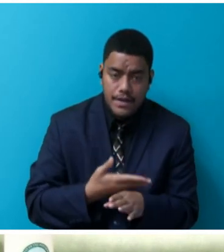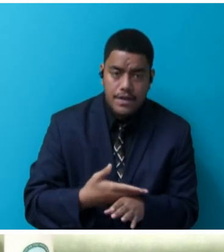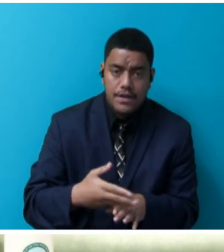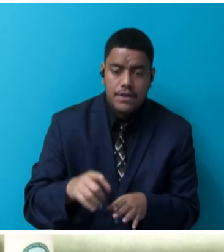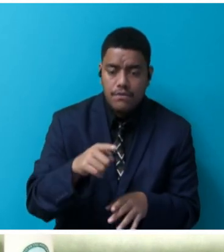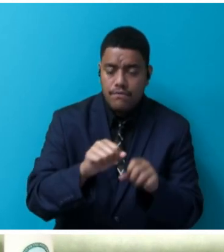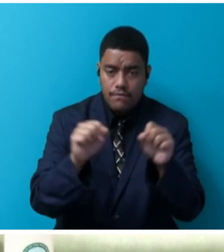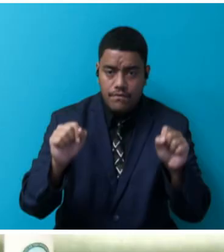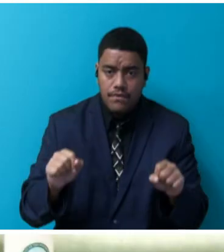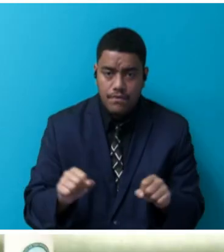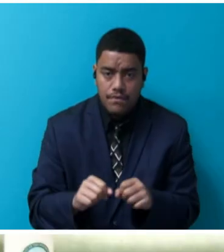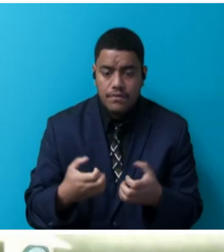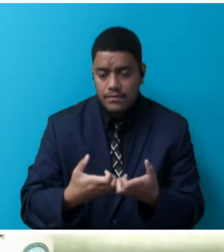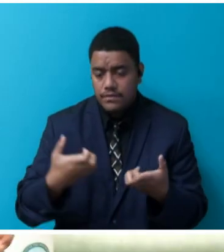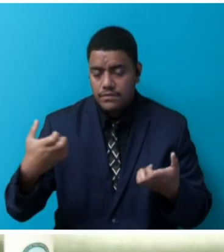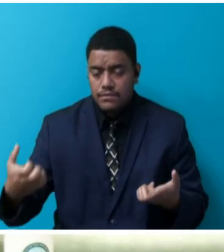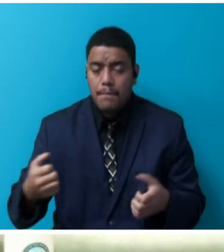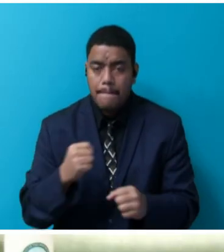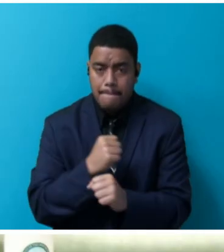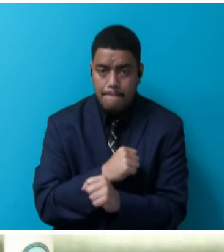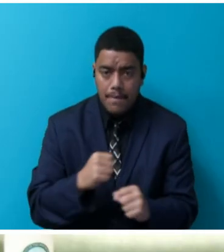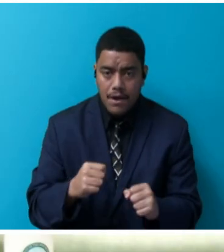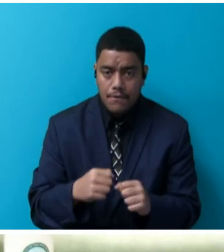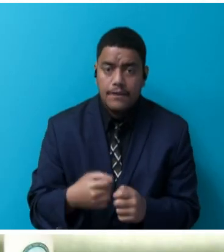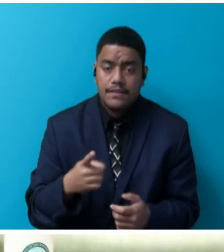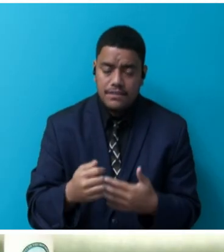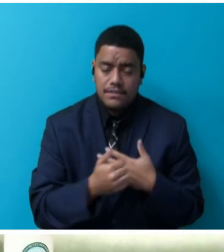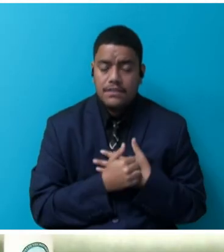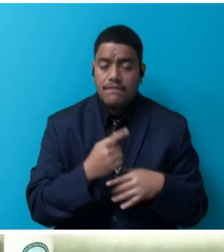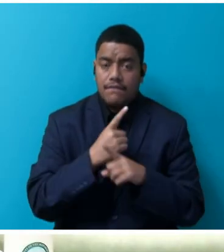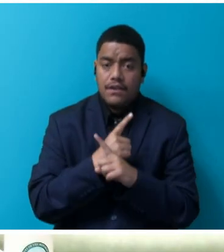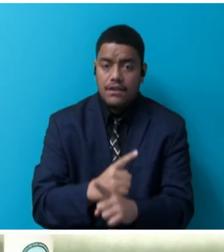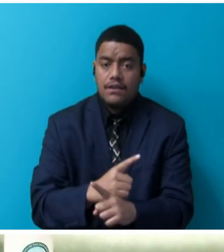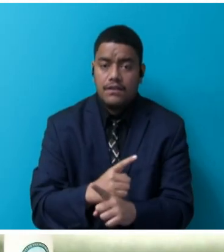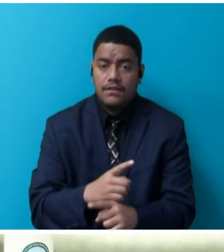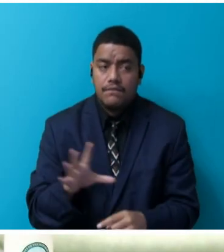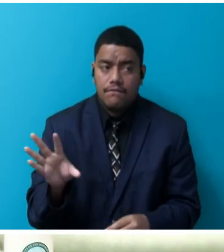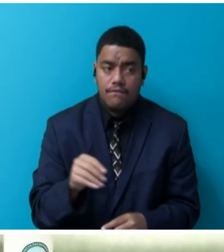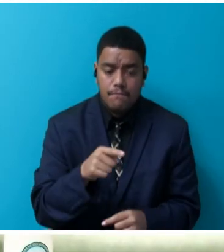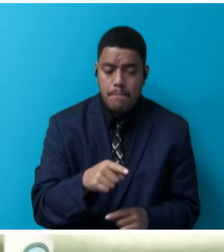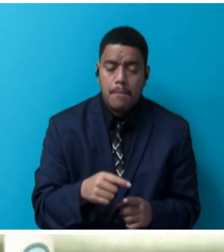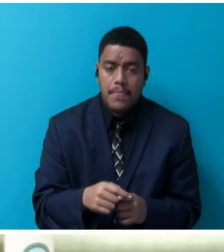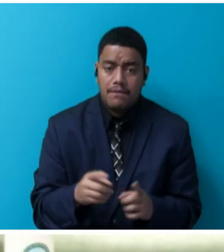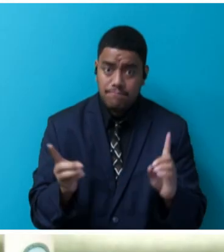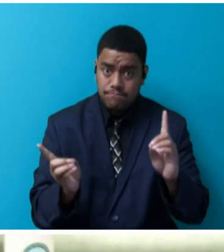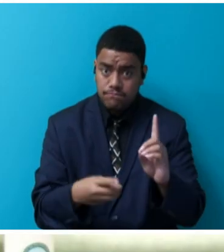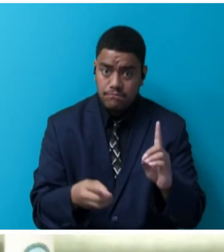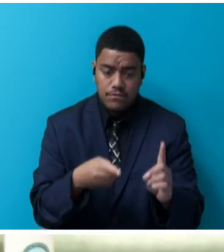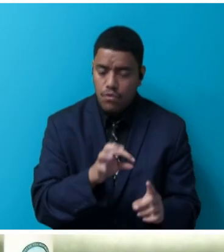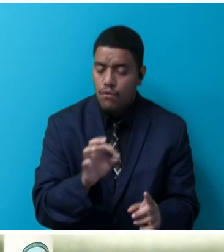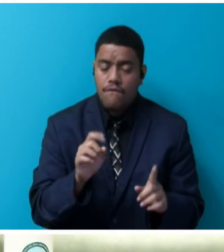offences, expanding regulatory powers and safeguards, stronger penalties for non-compliance with the